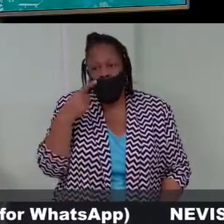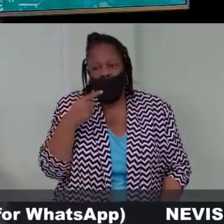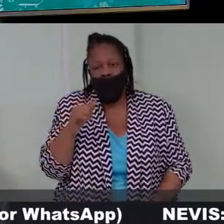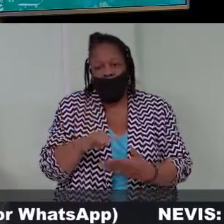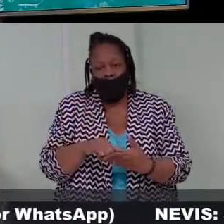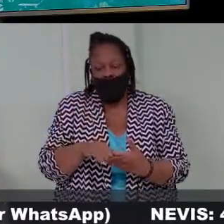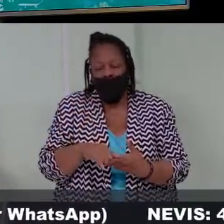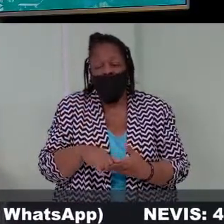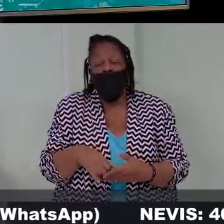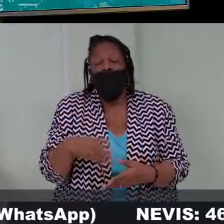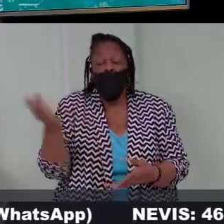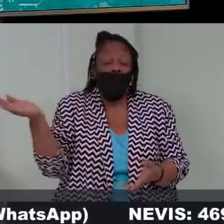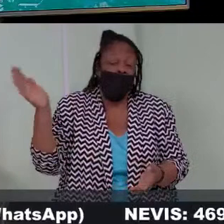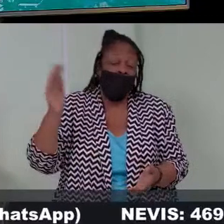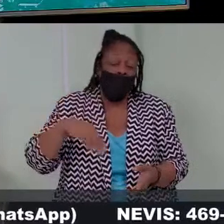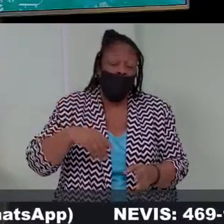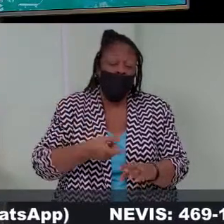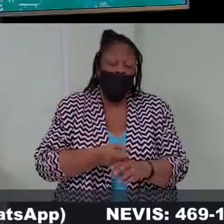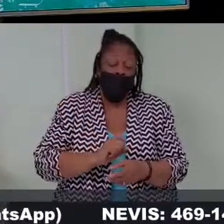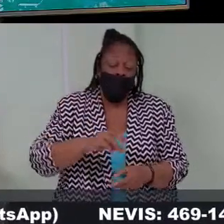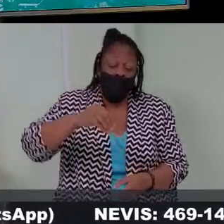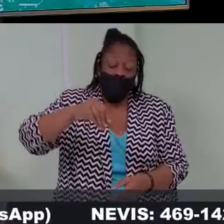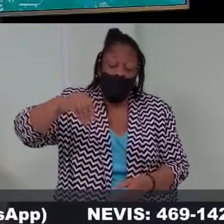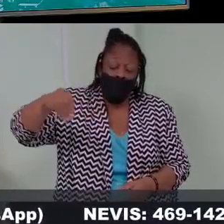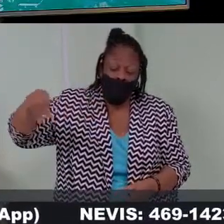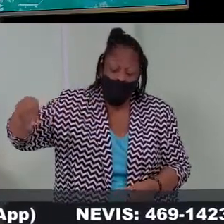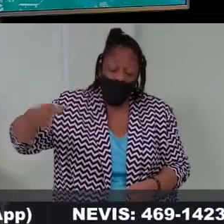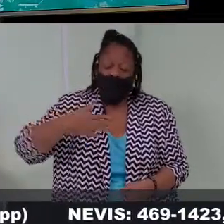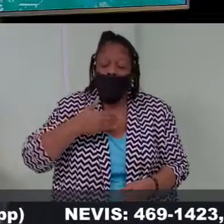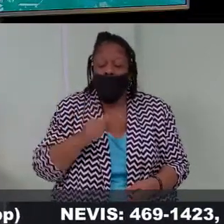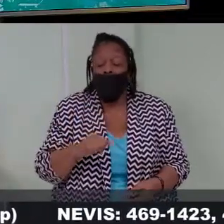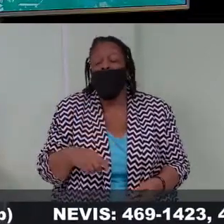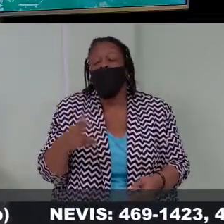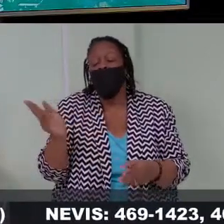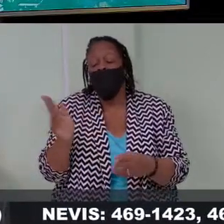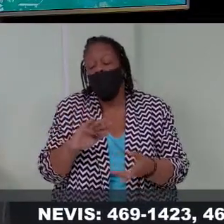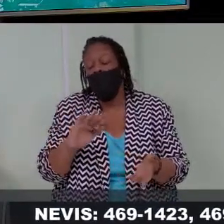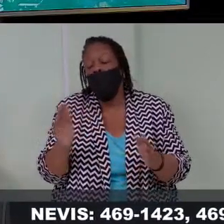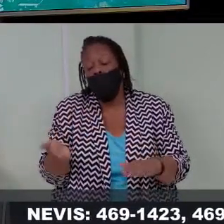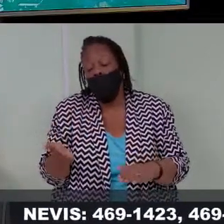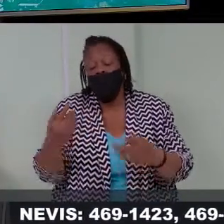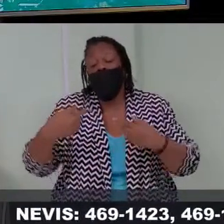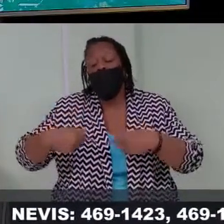return. Repent and believe in the gospel.